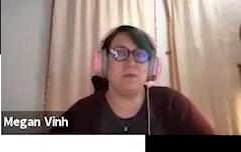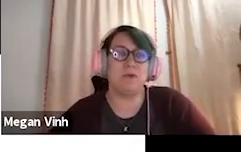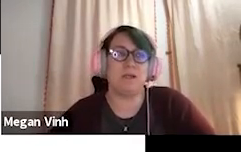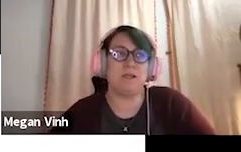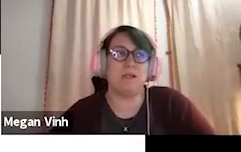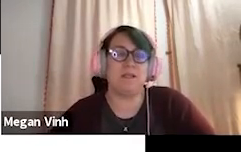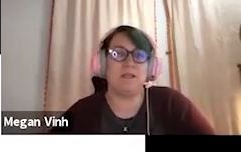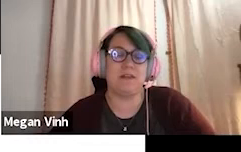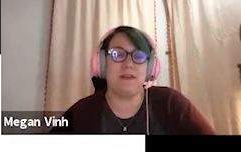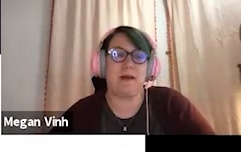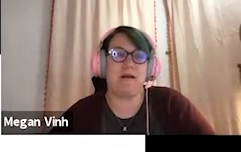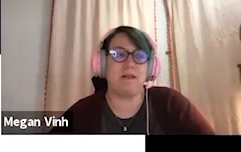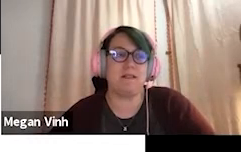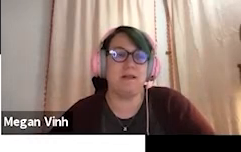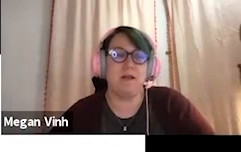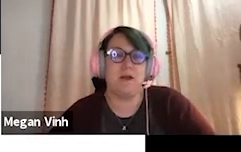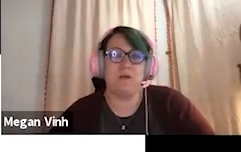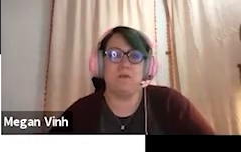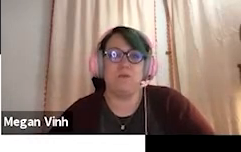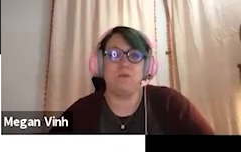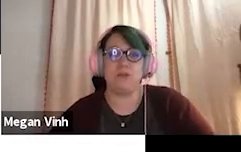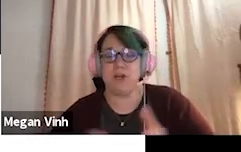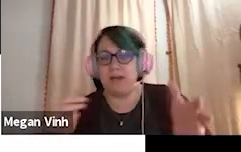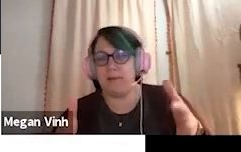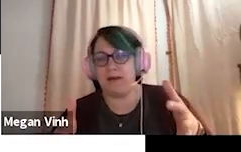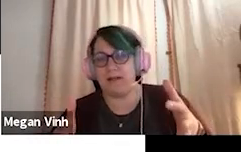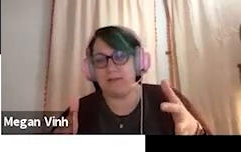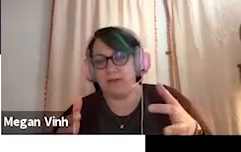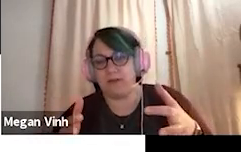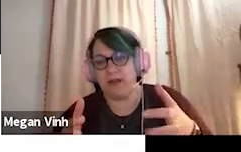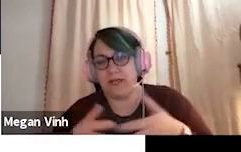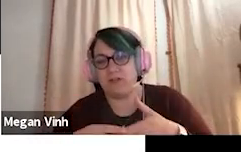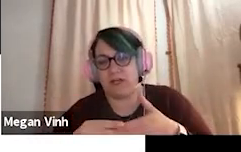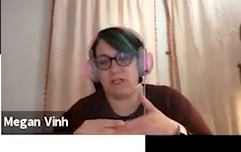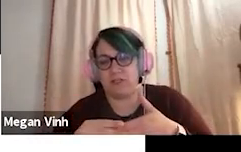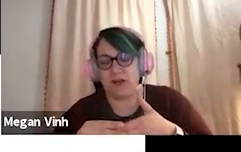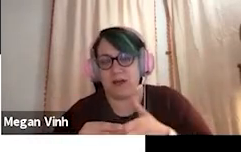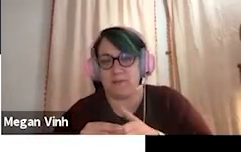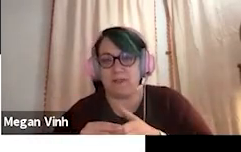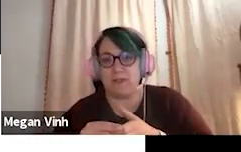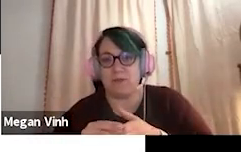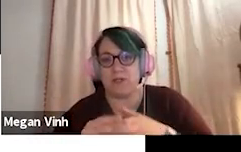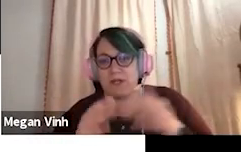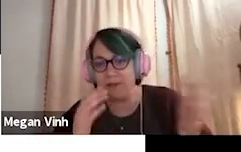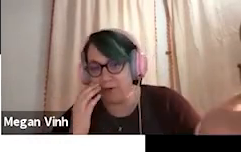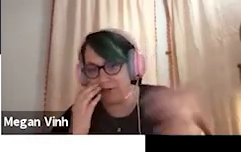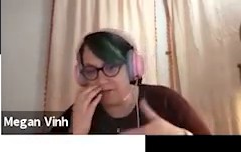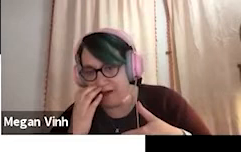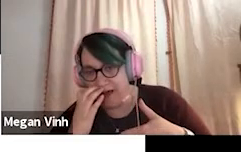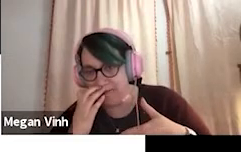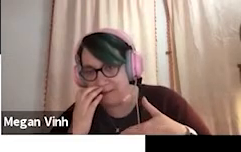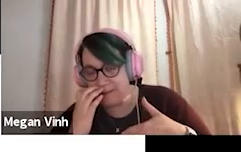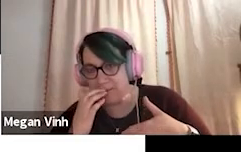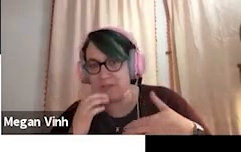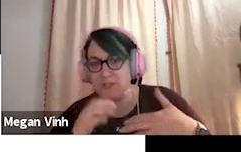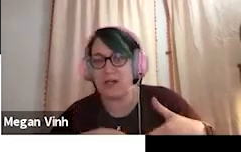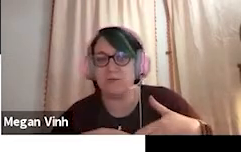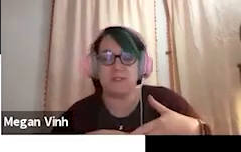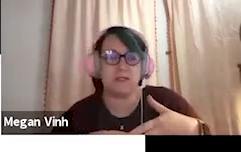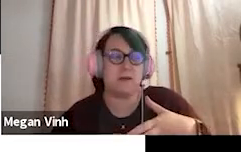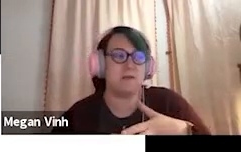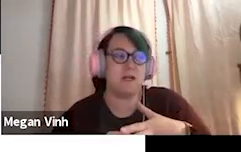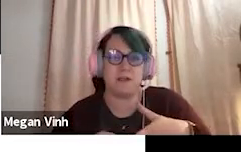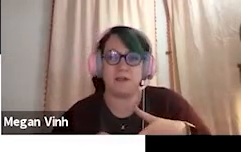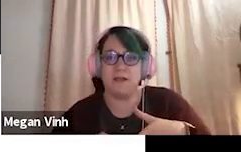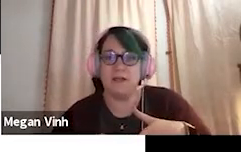also important to think about is we're talking about a different age range. And so we're talking birth to five. And so this child